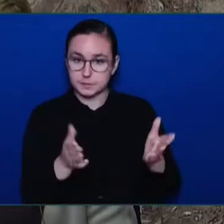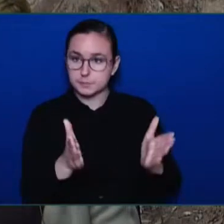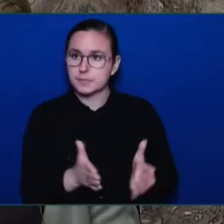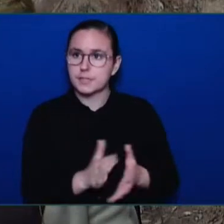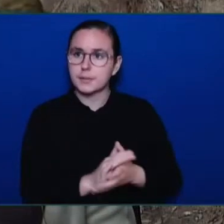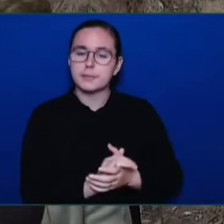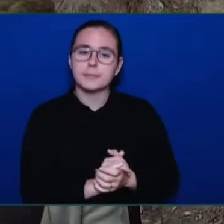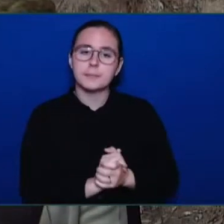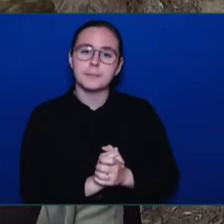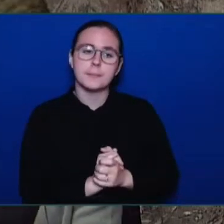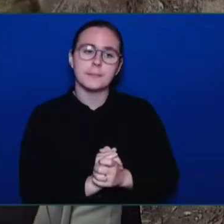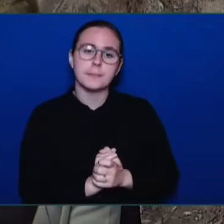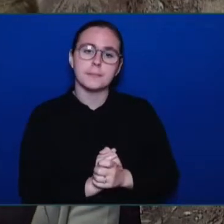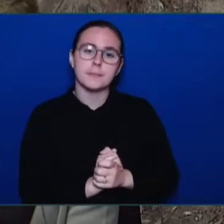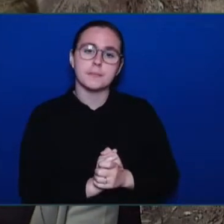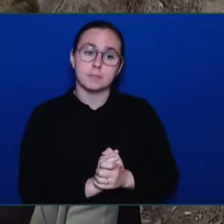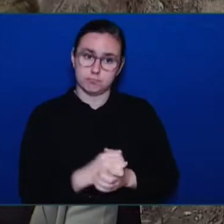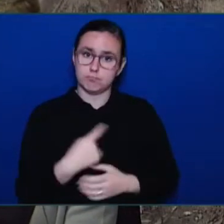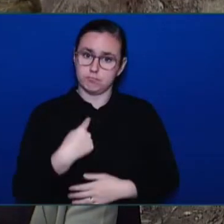healthcare teams and,